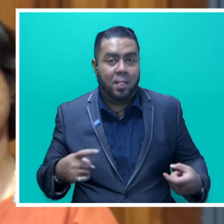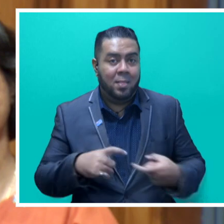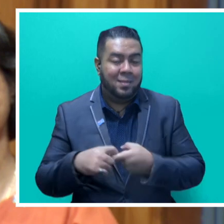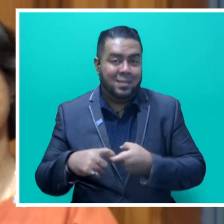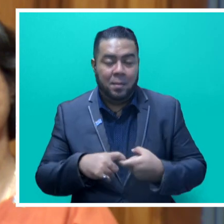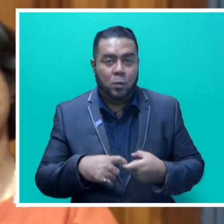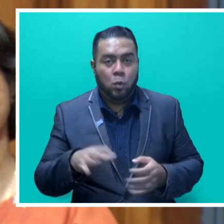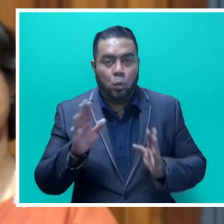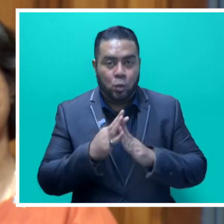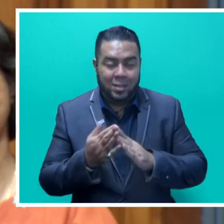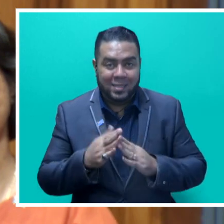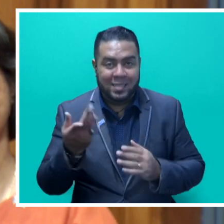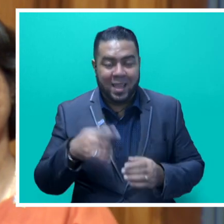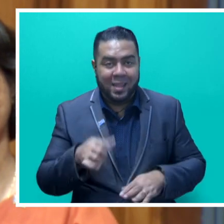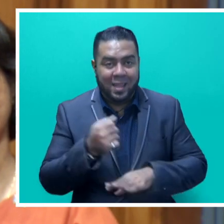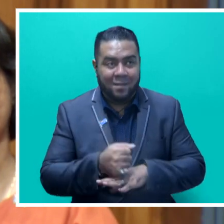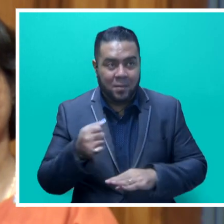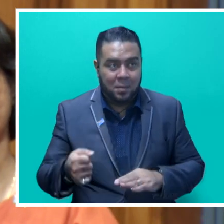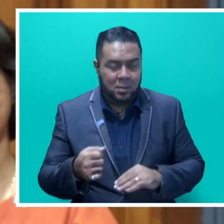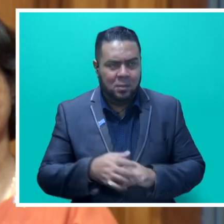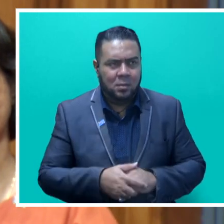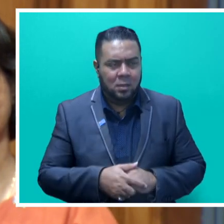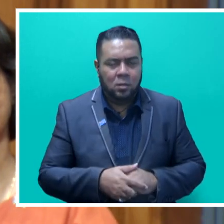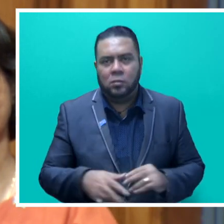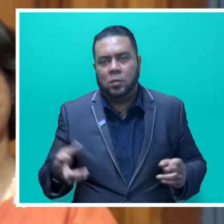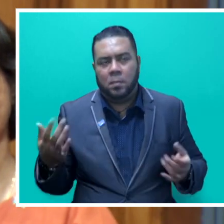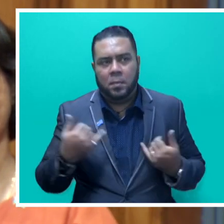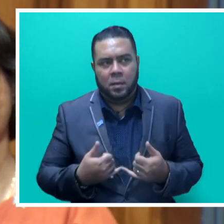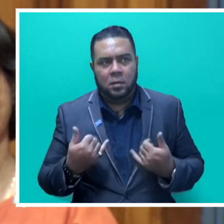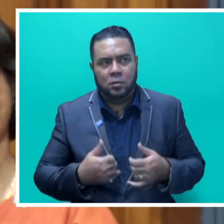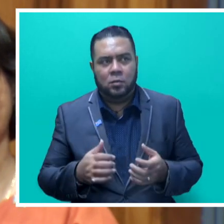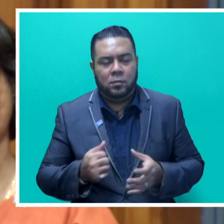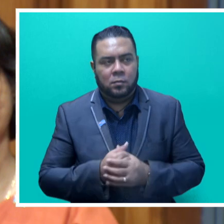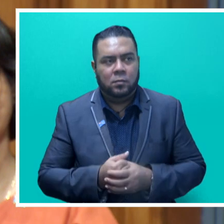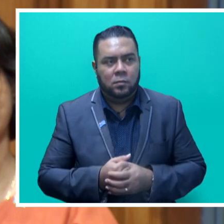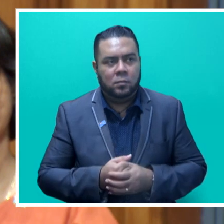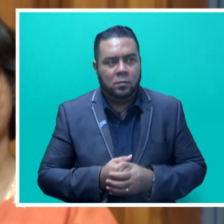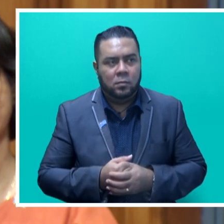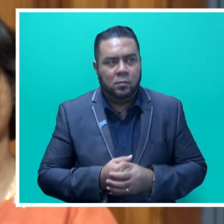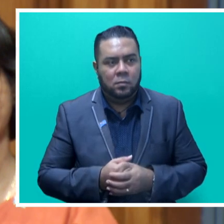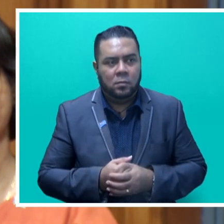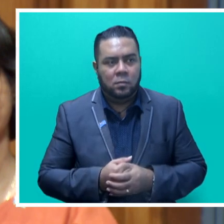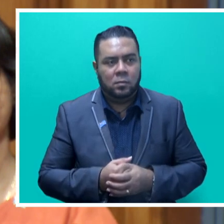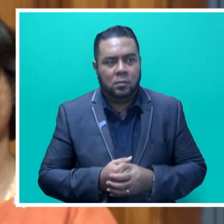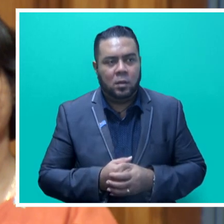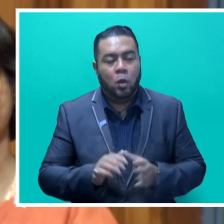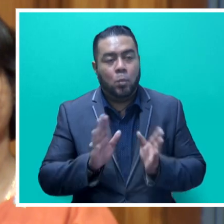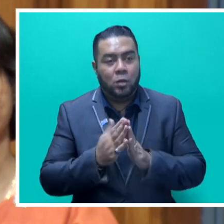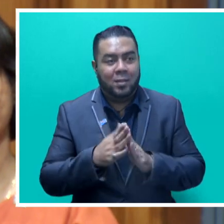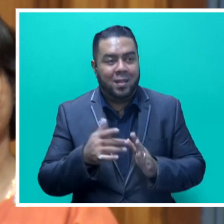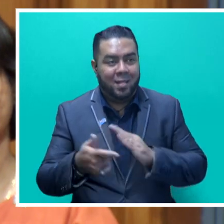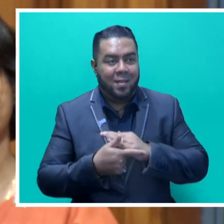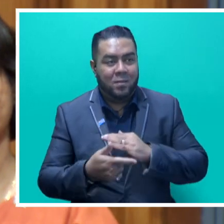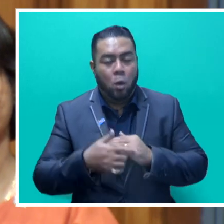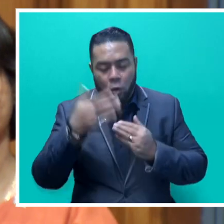government in promoting and facilitating the implementation of government programs and projects at the community level.